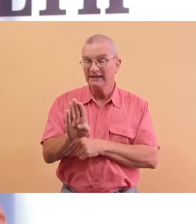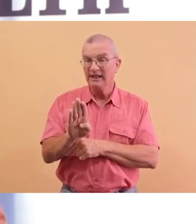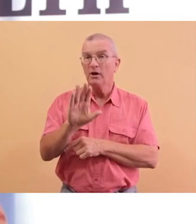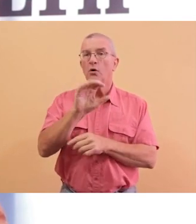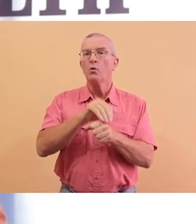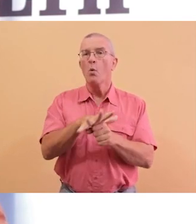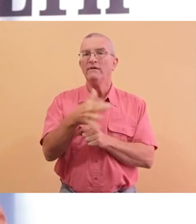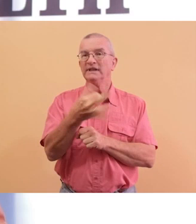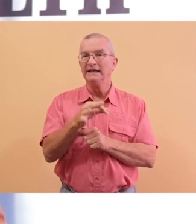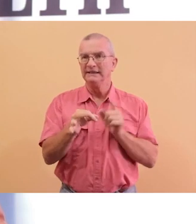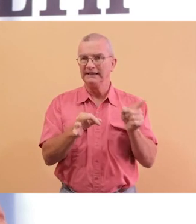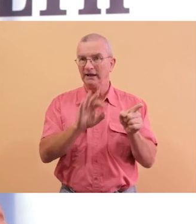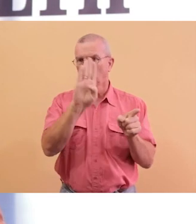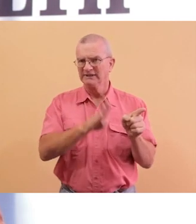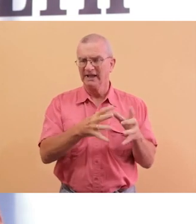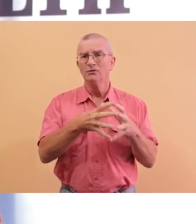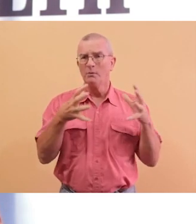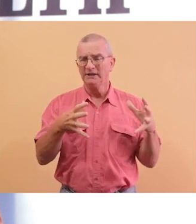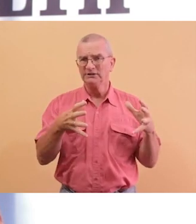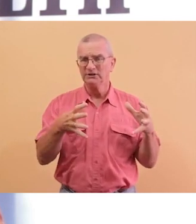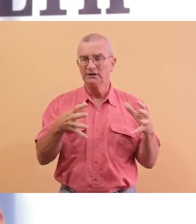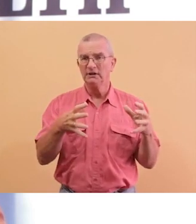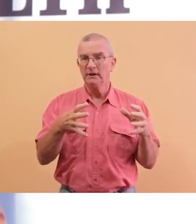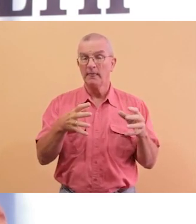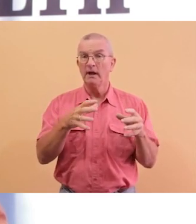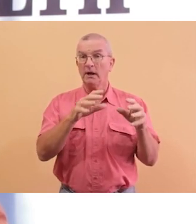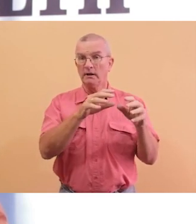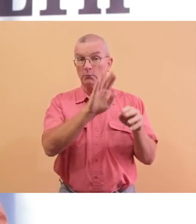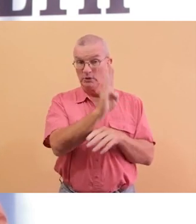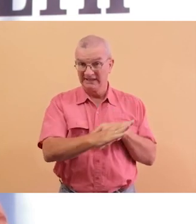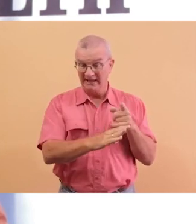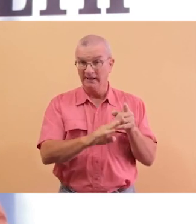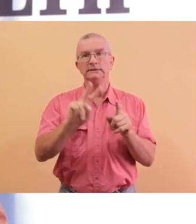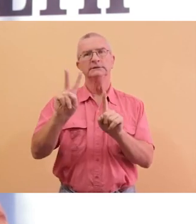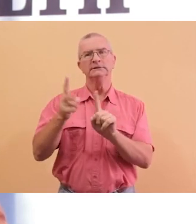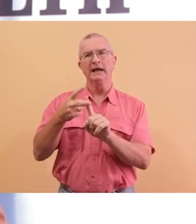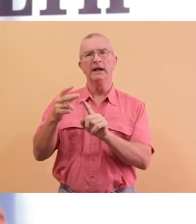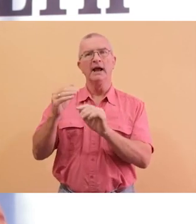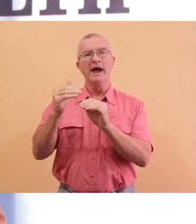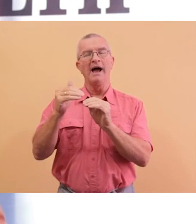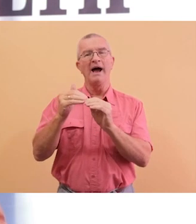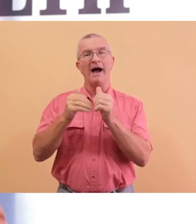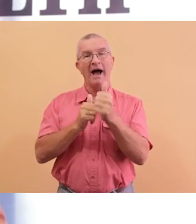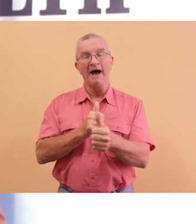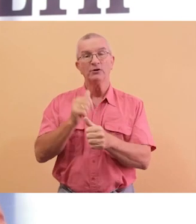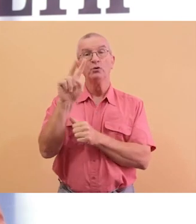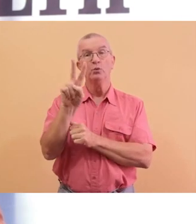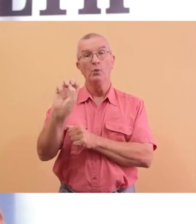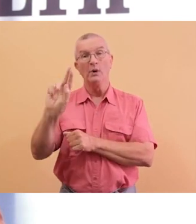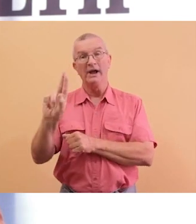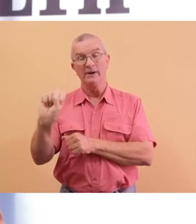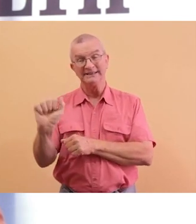COVID-19 is rampant. Globally, Brazil ranks second after the United States of America and